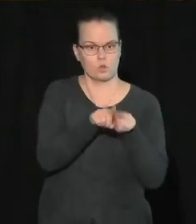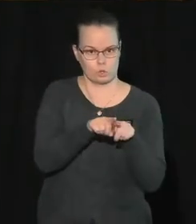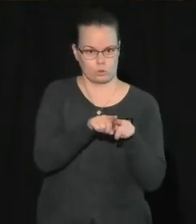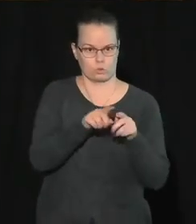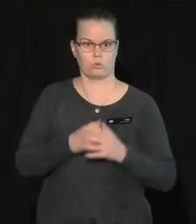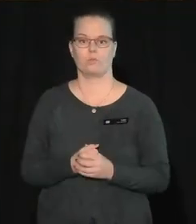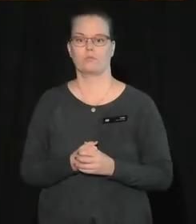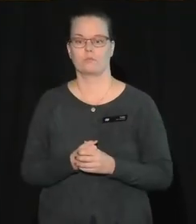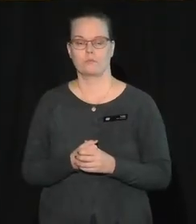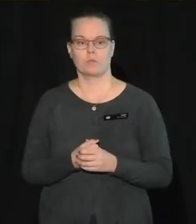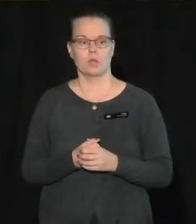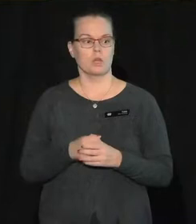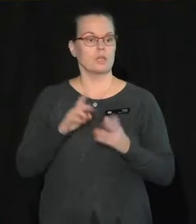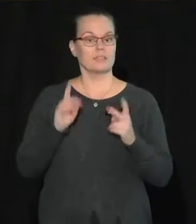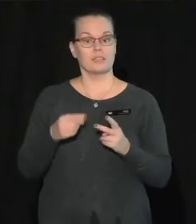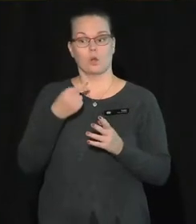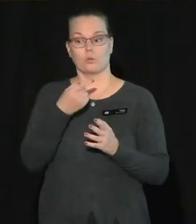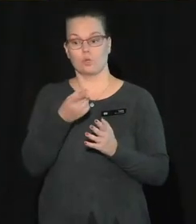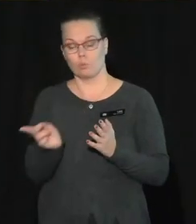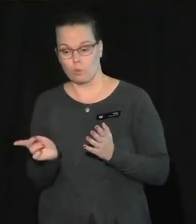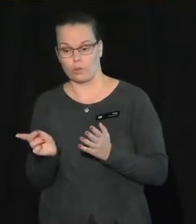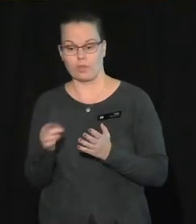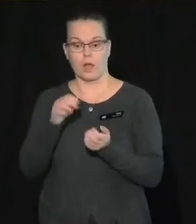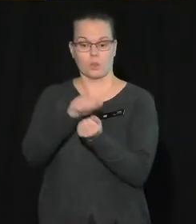buy other products and services and you